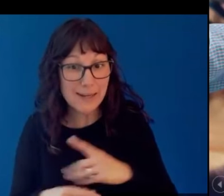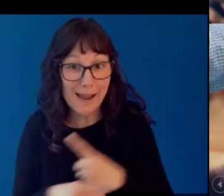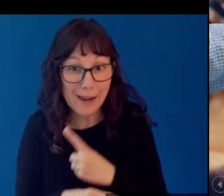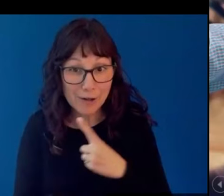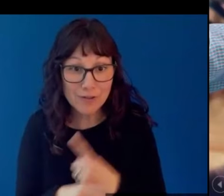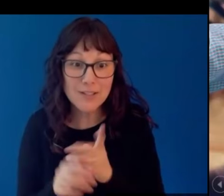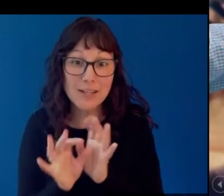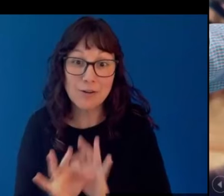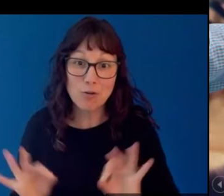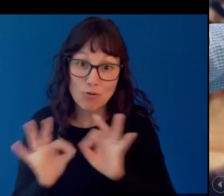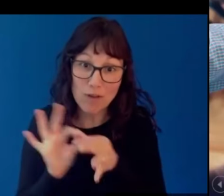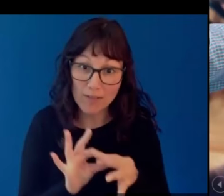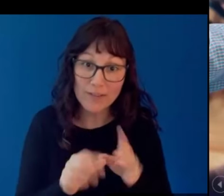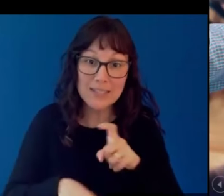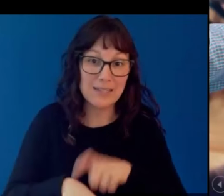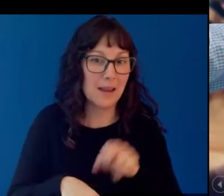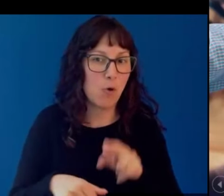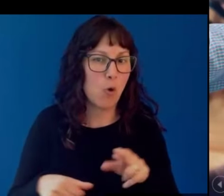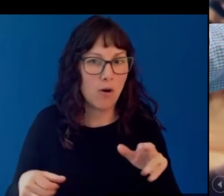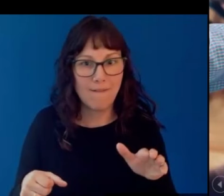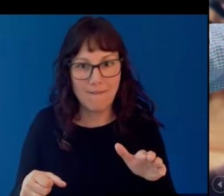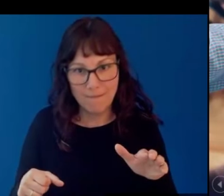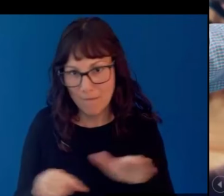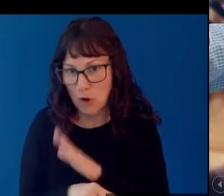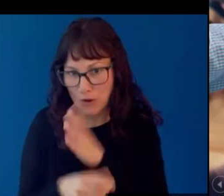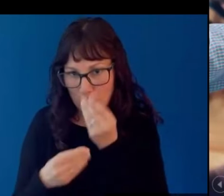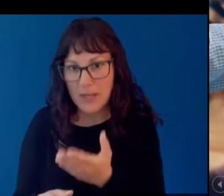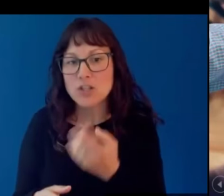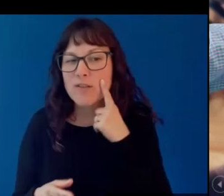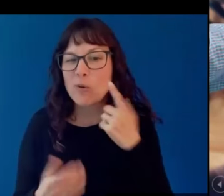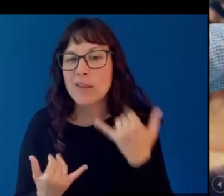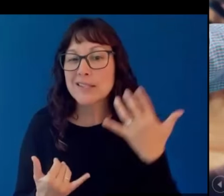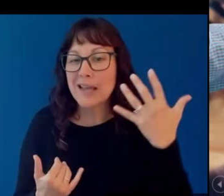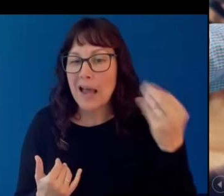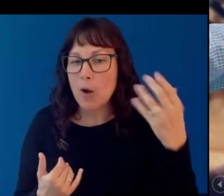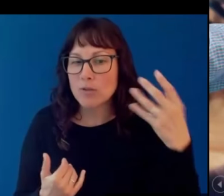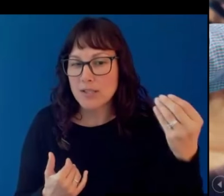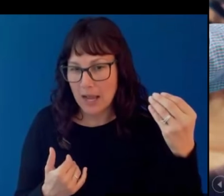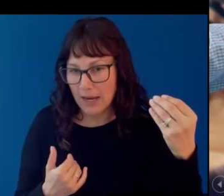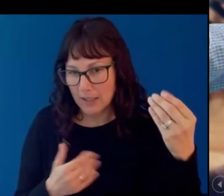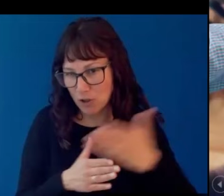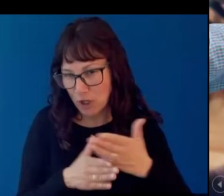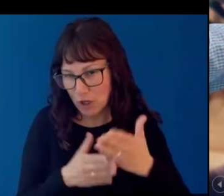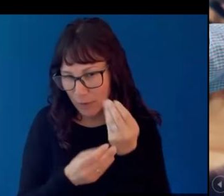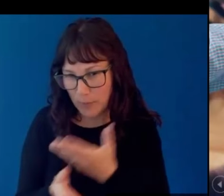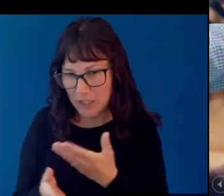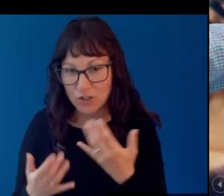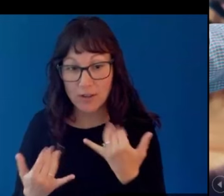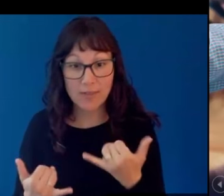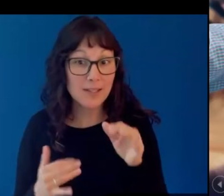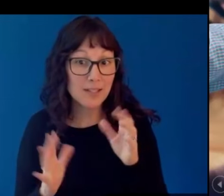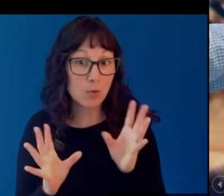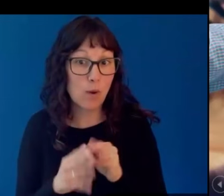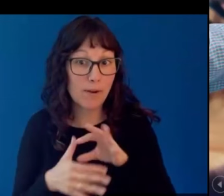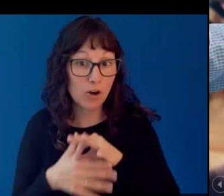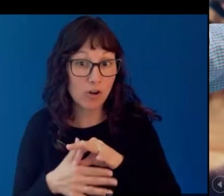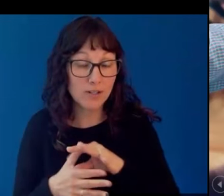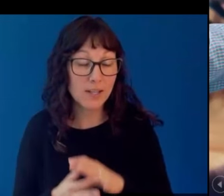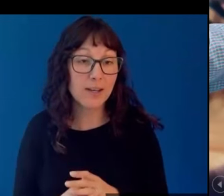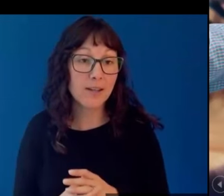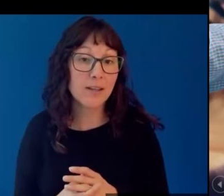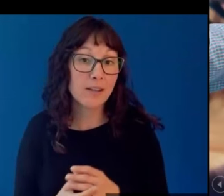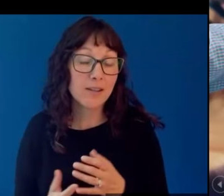relevance, timeliness, or completeness of this outside information. The content of this webinar does not